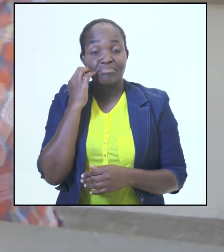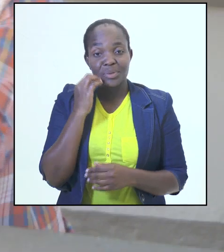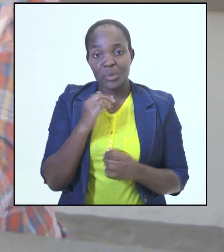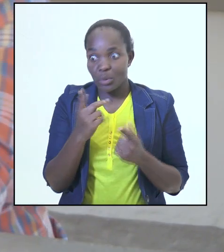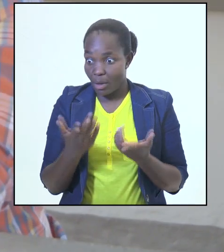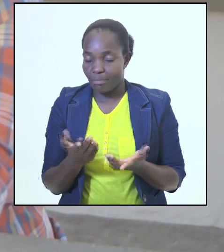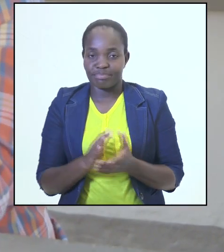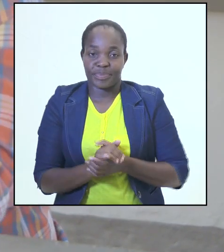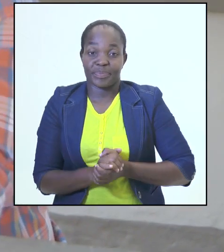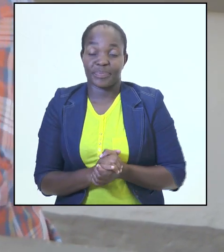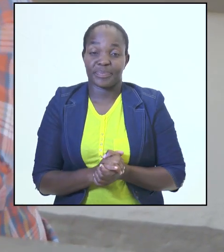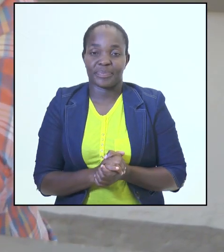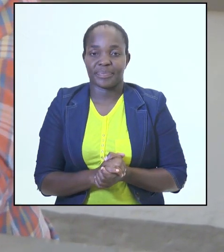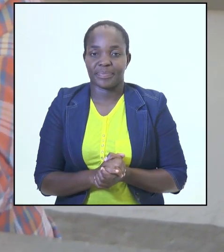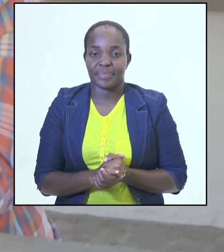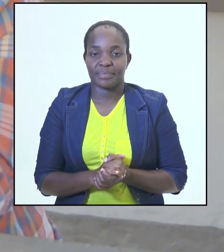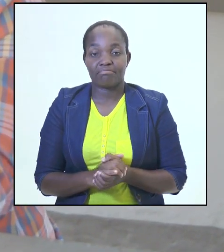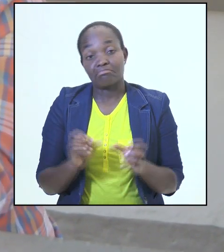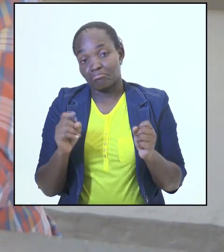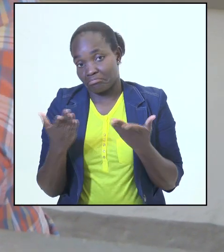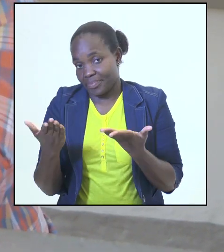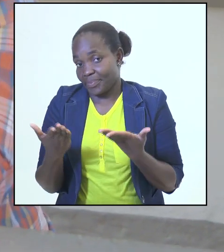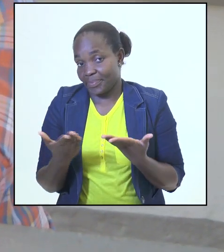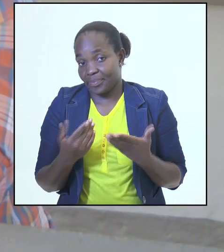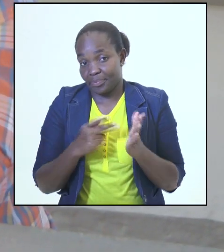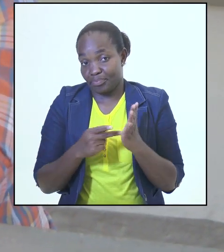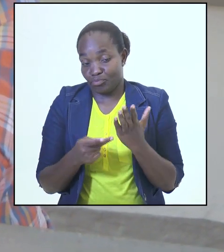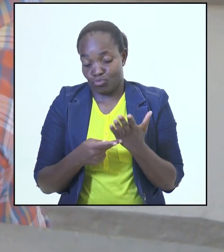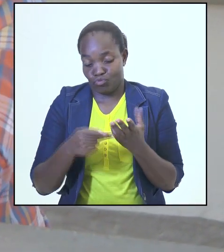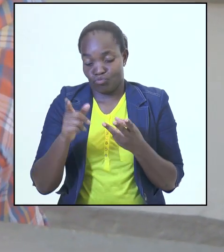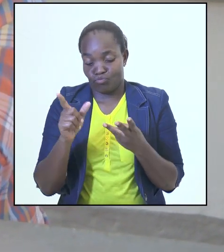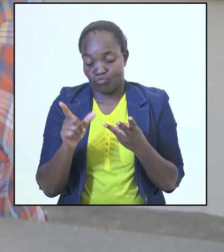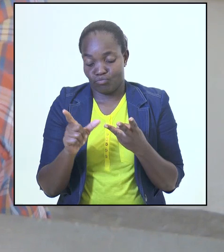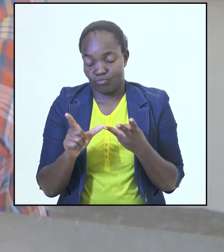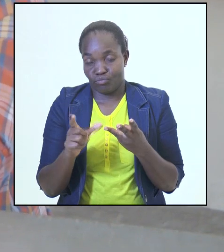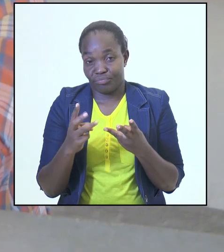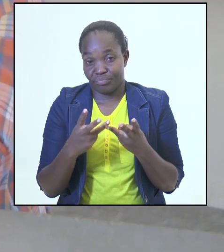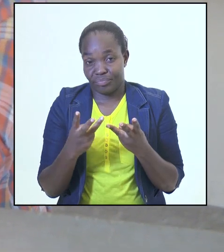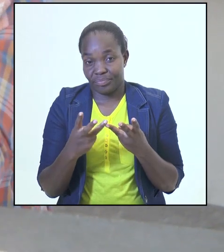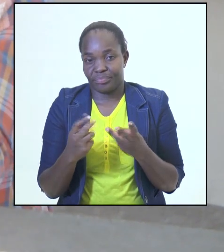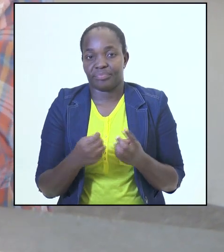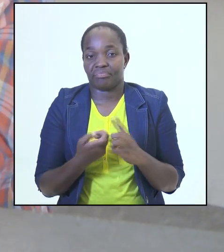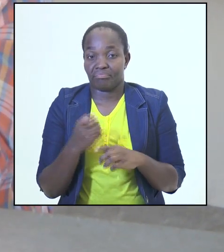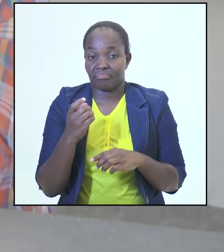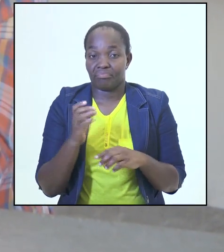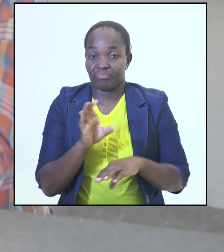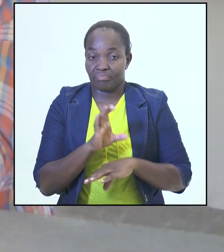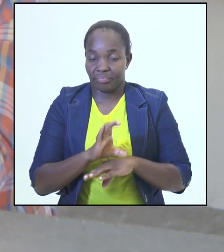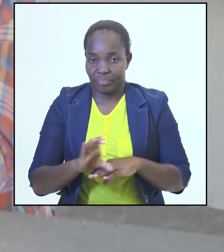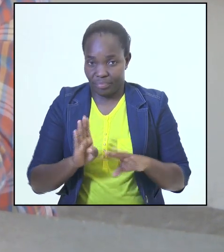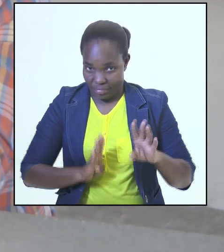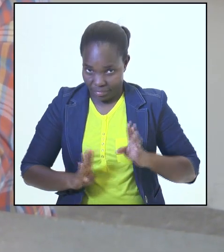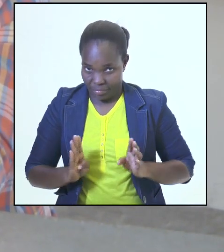already. Okay, now welcome to program 3 in our biology series from NAMCOM, where today we'll